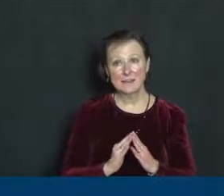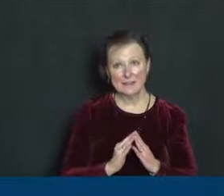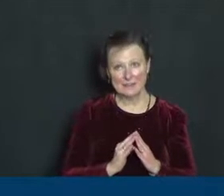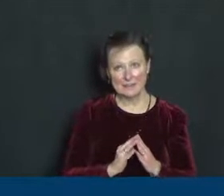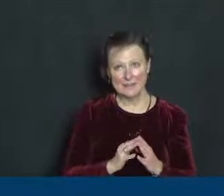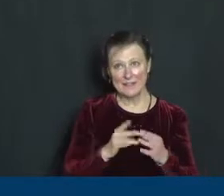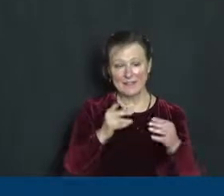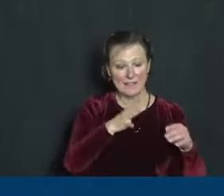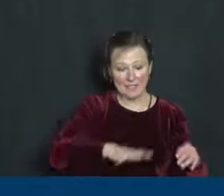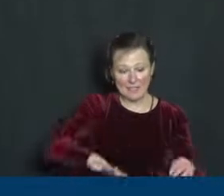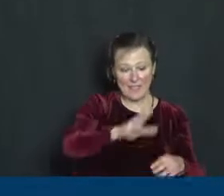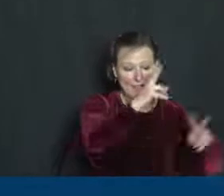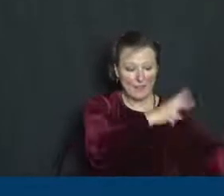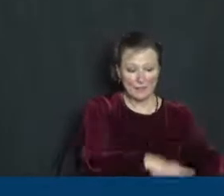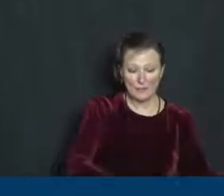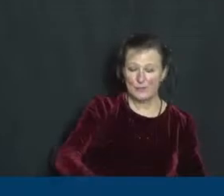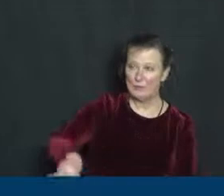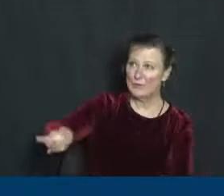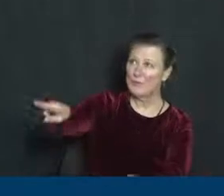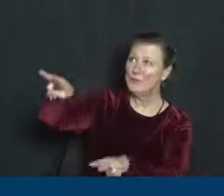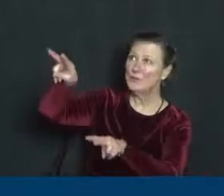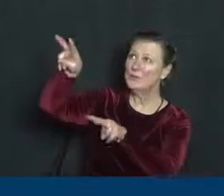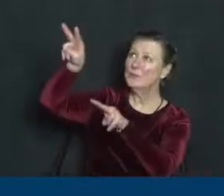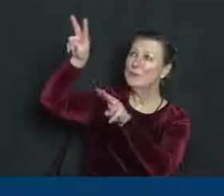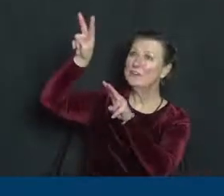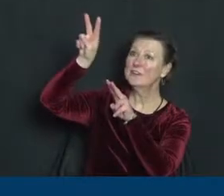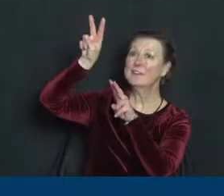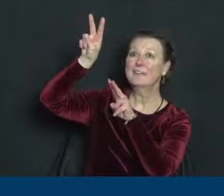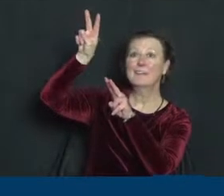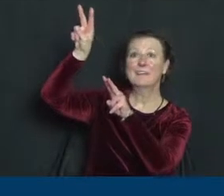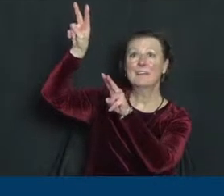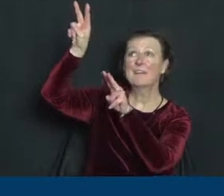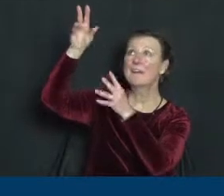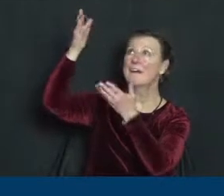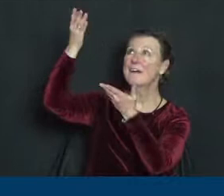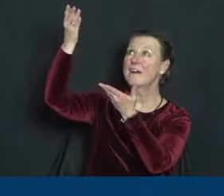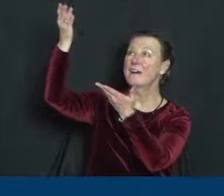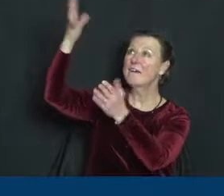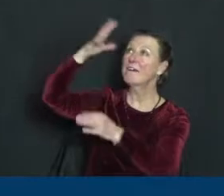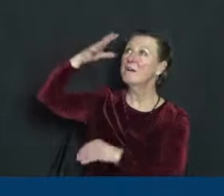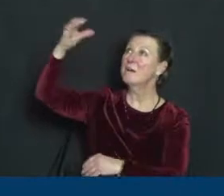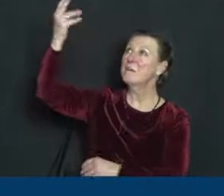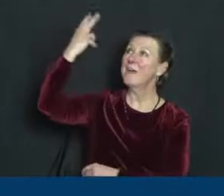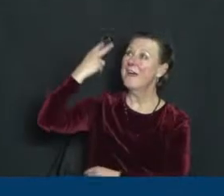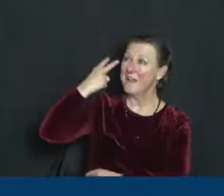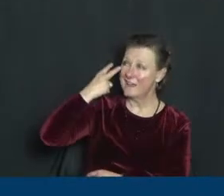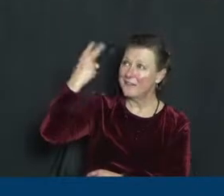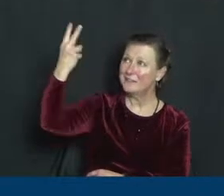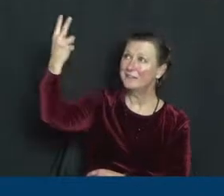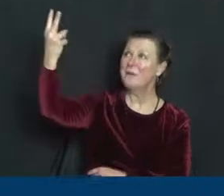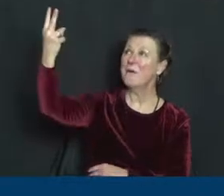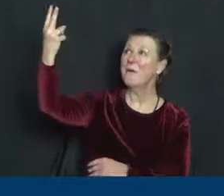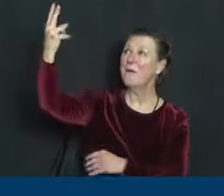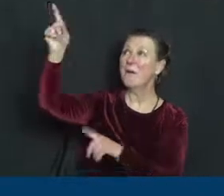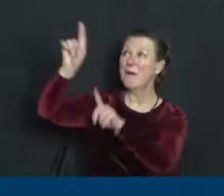Israel. They looked up